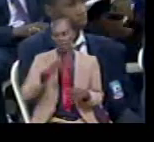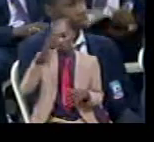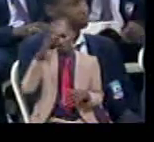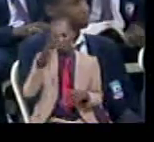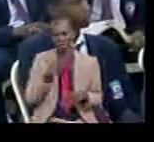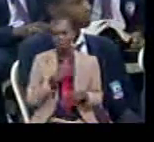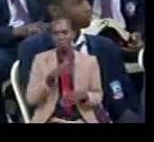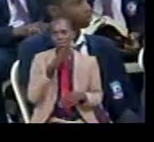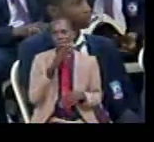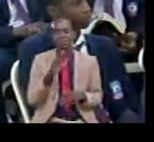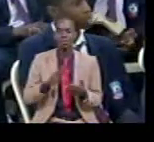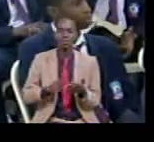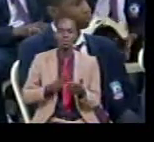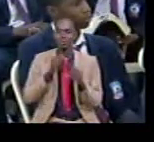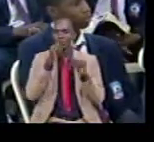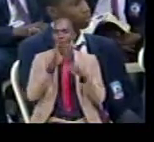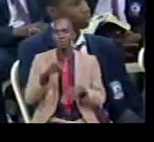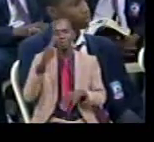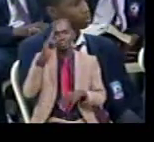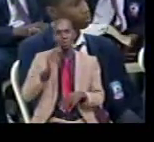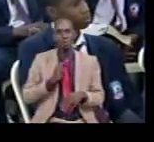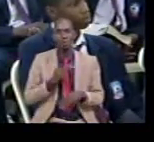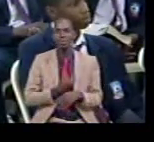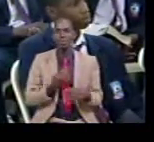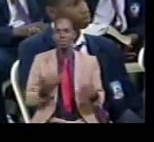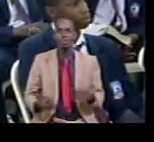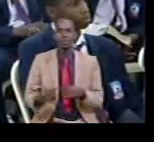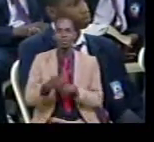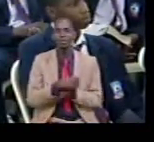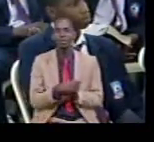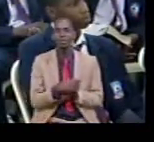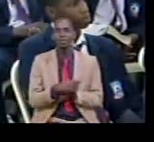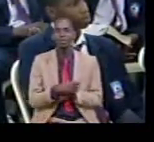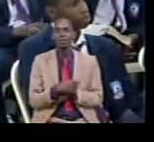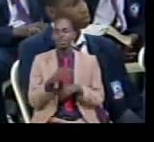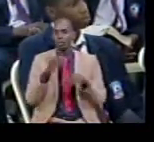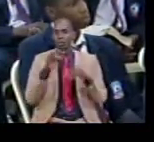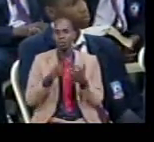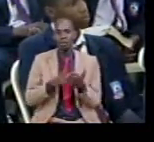today. Double blessing for us all through the week.